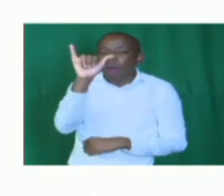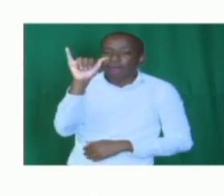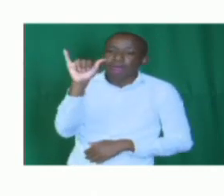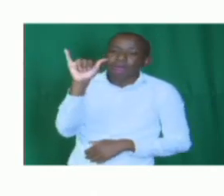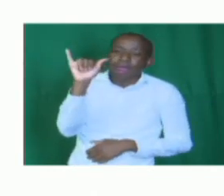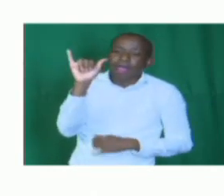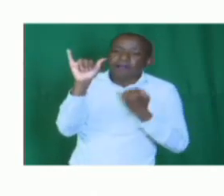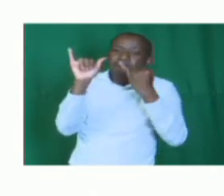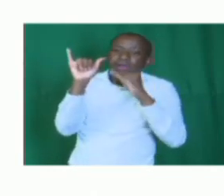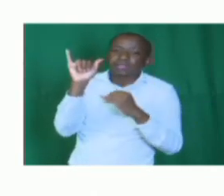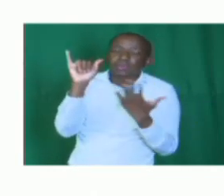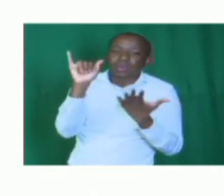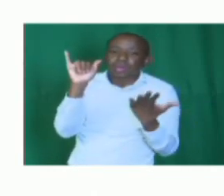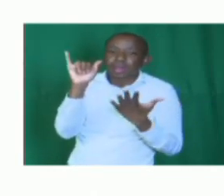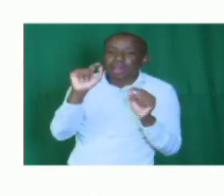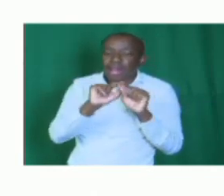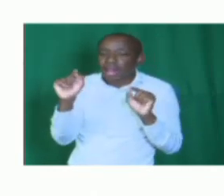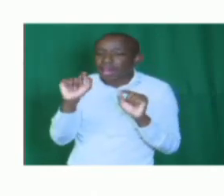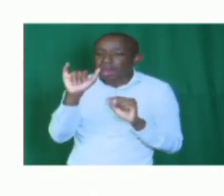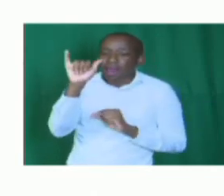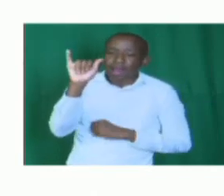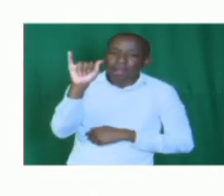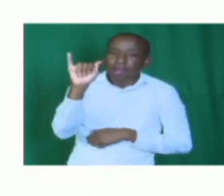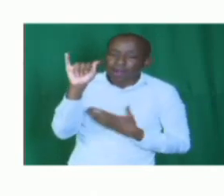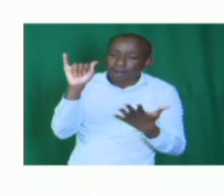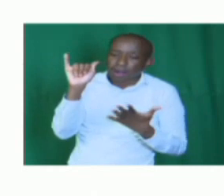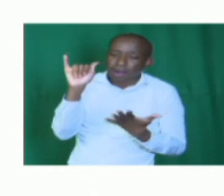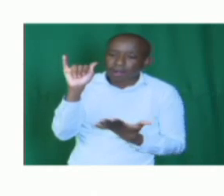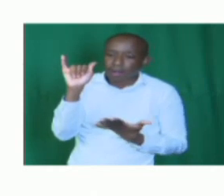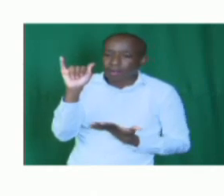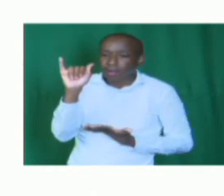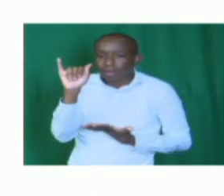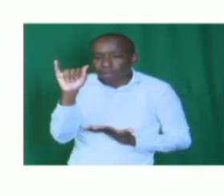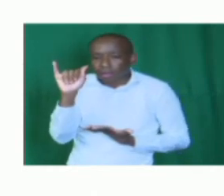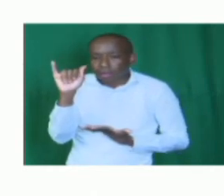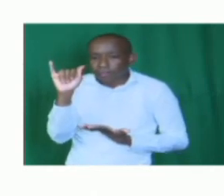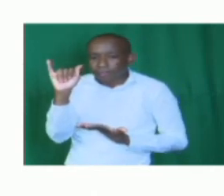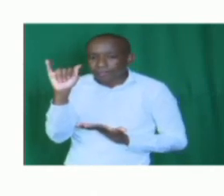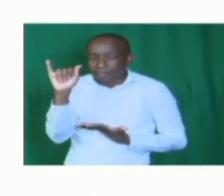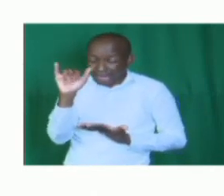so the first one cuts the axis at that point, which is at